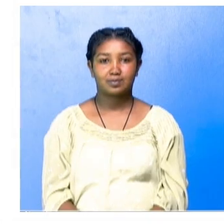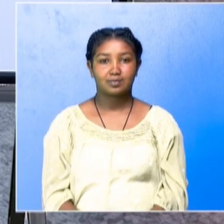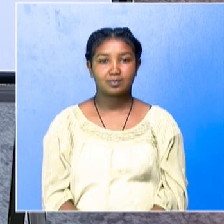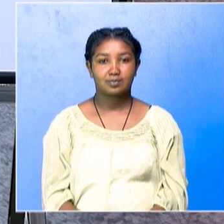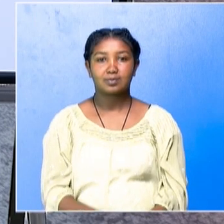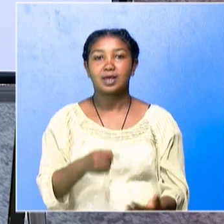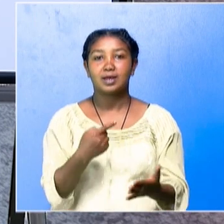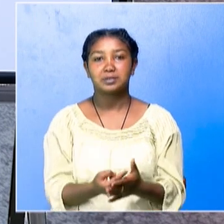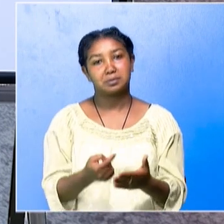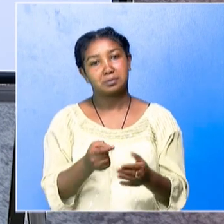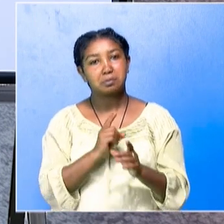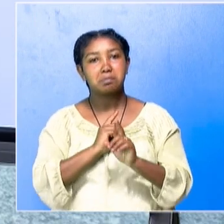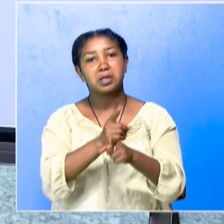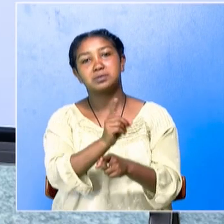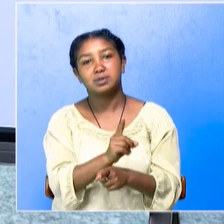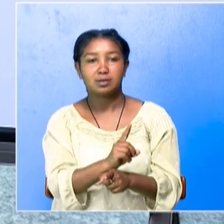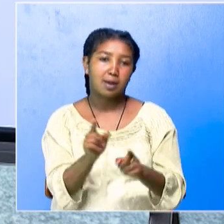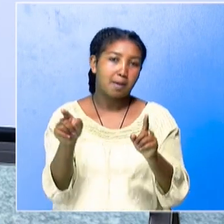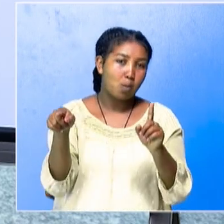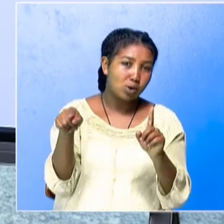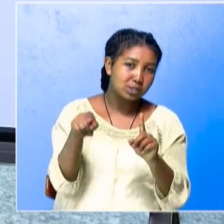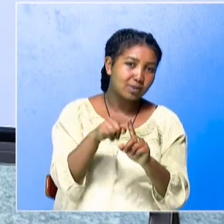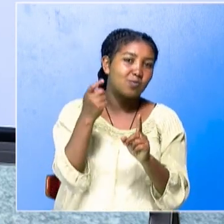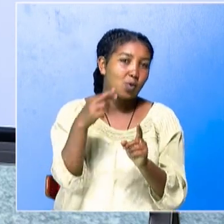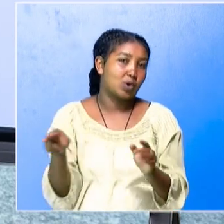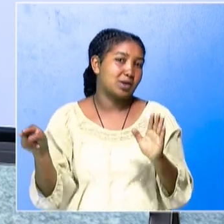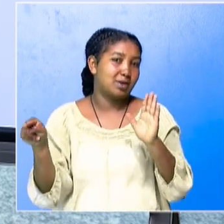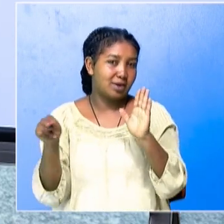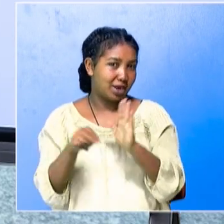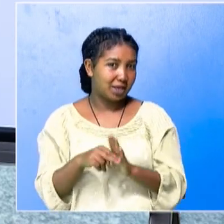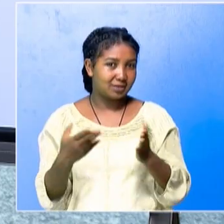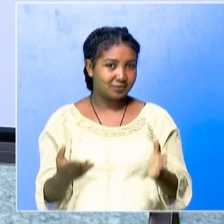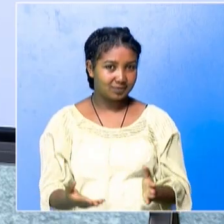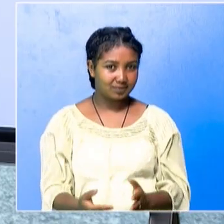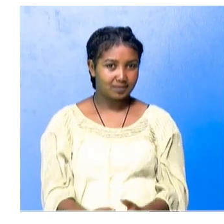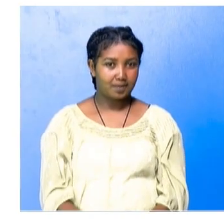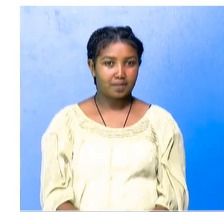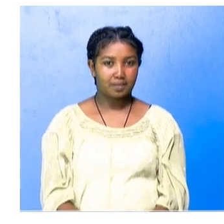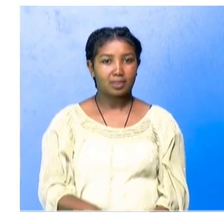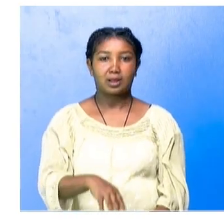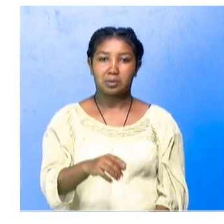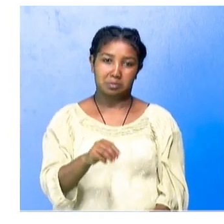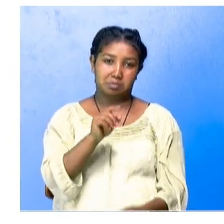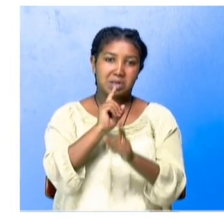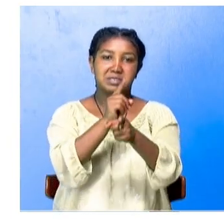Here is, it can be positive or also maybe you can't. Here is maybe,